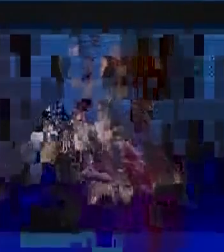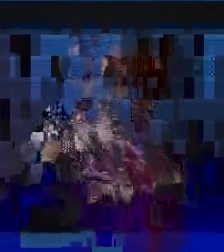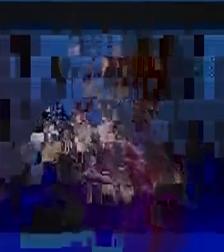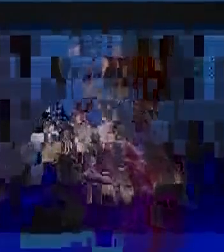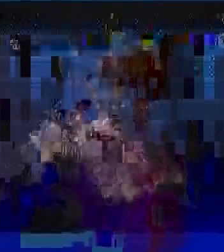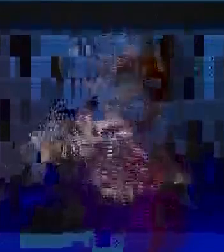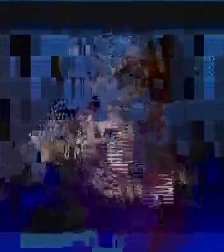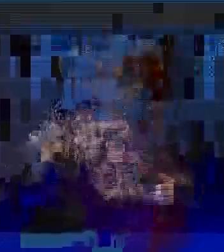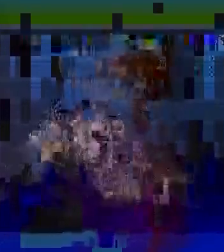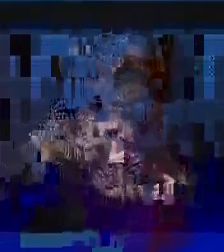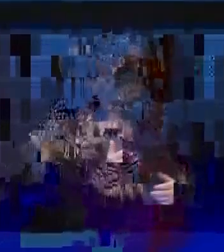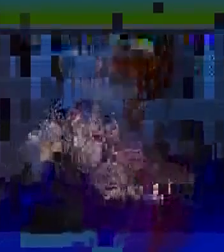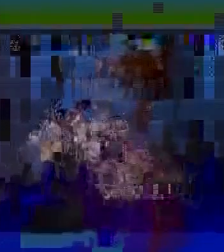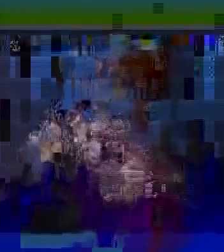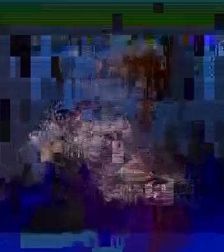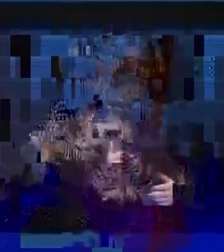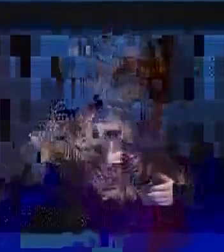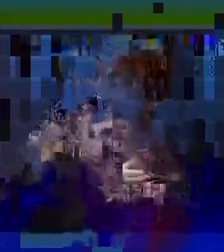the